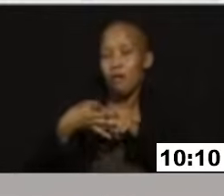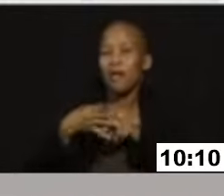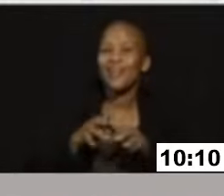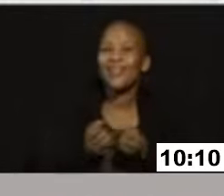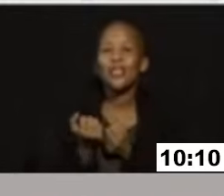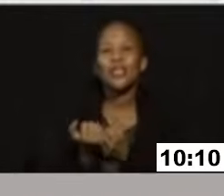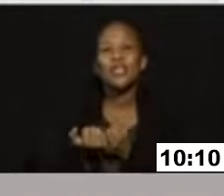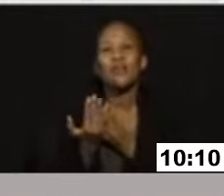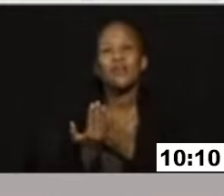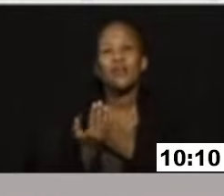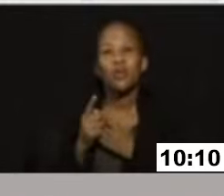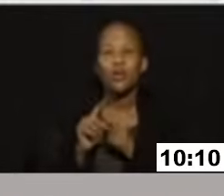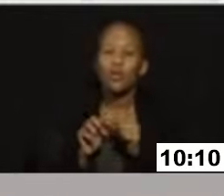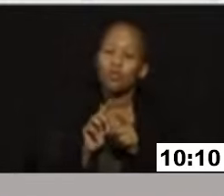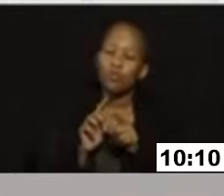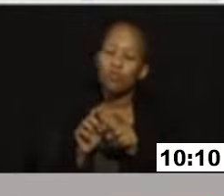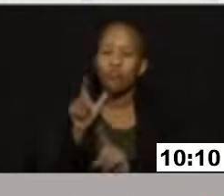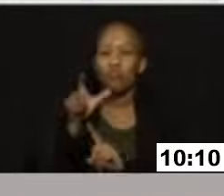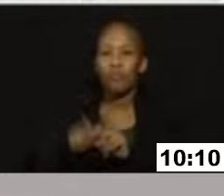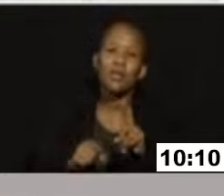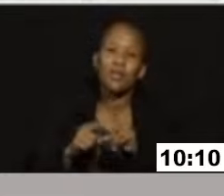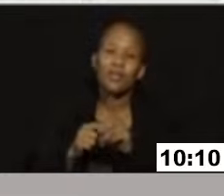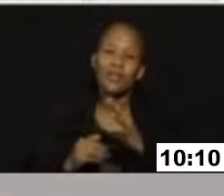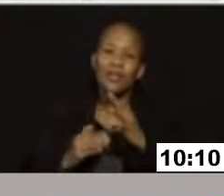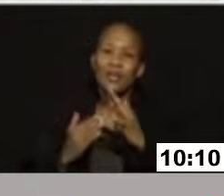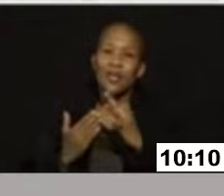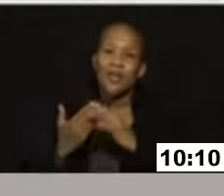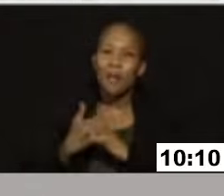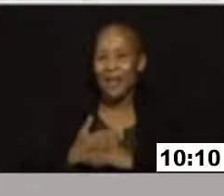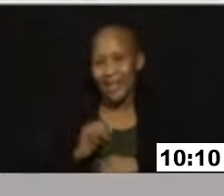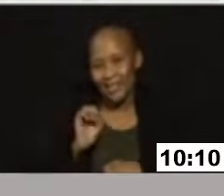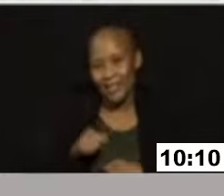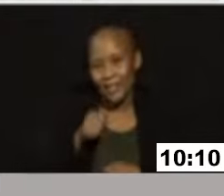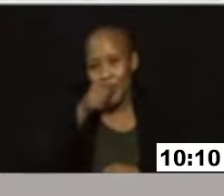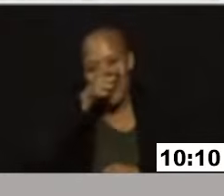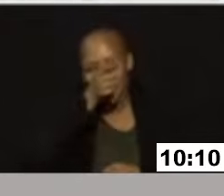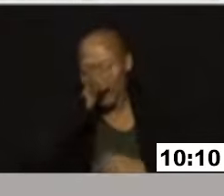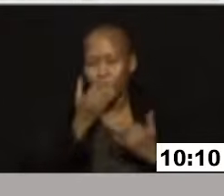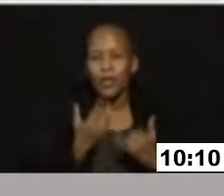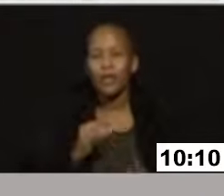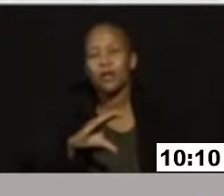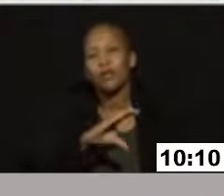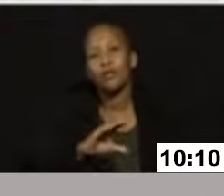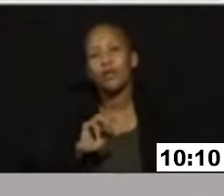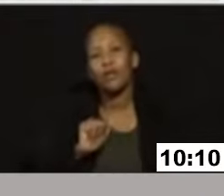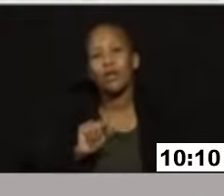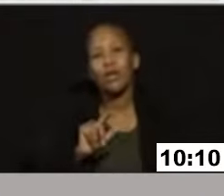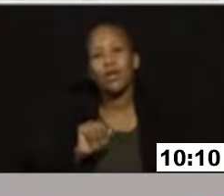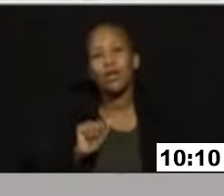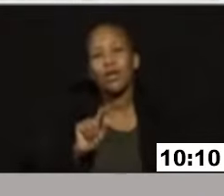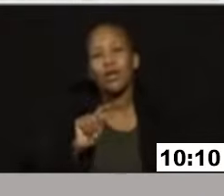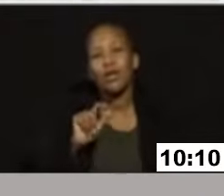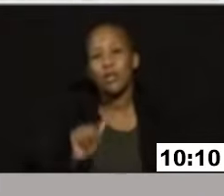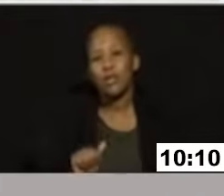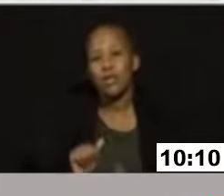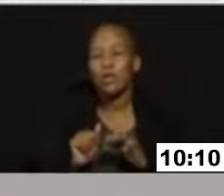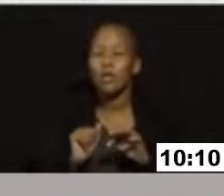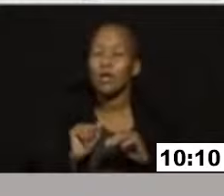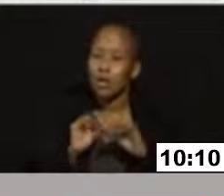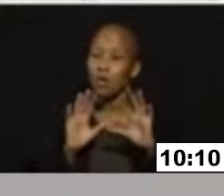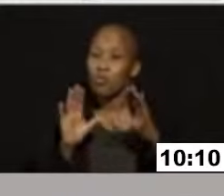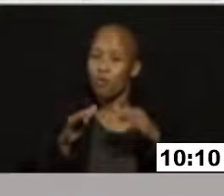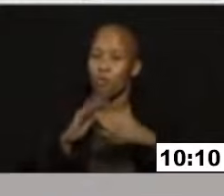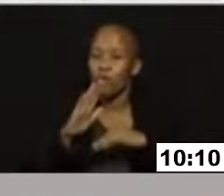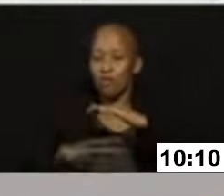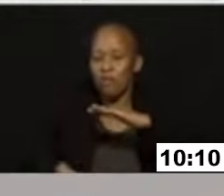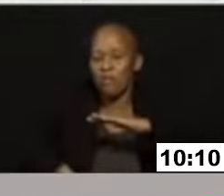to implicated persons. So the Kalata Group as a group has no locus standi, but moreover, the threshold requirement